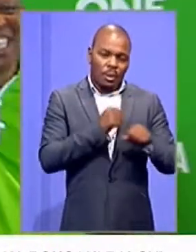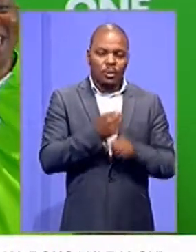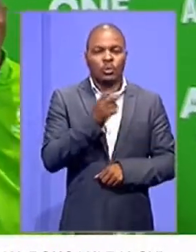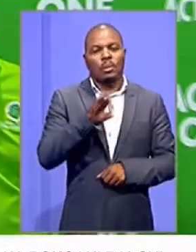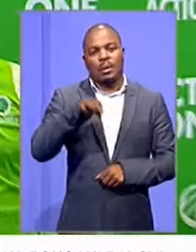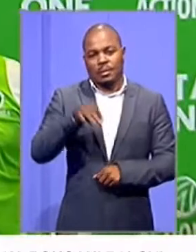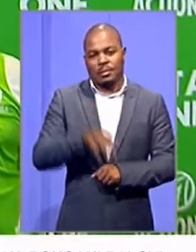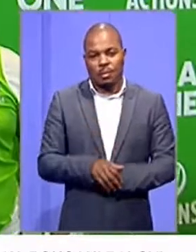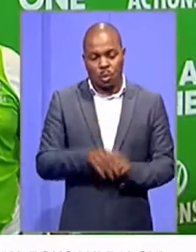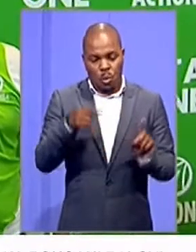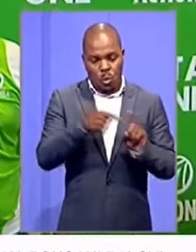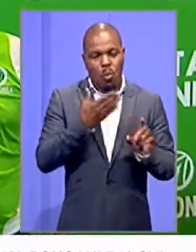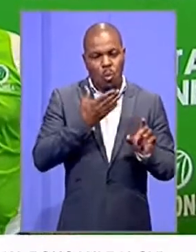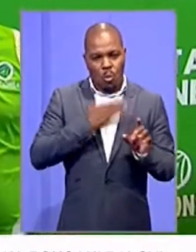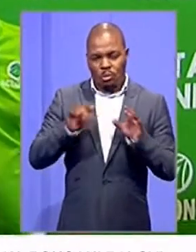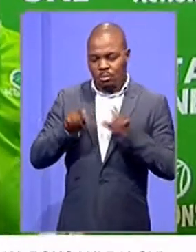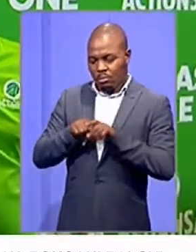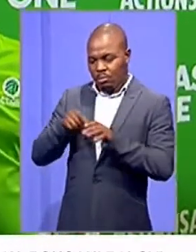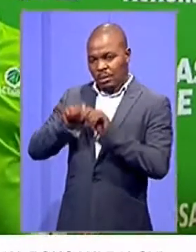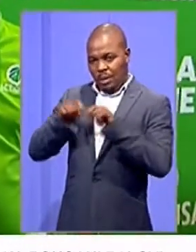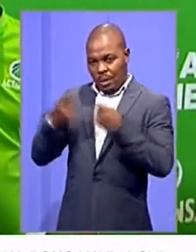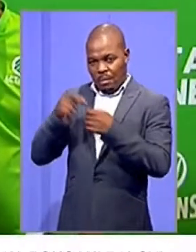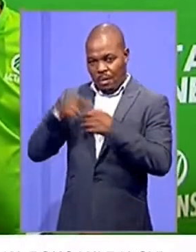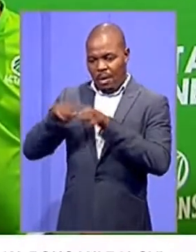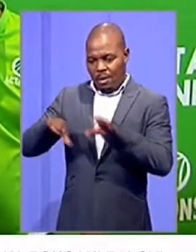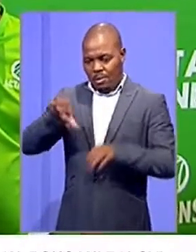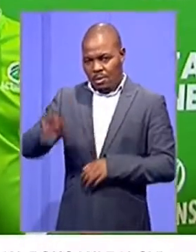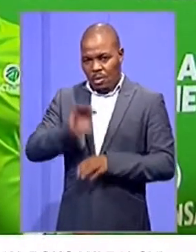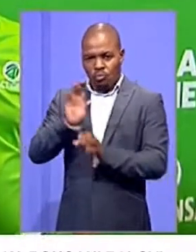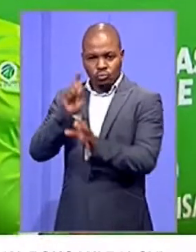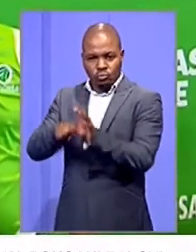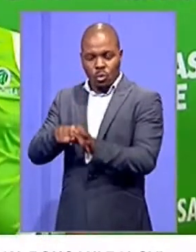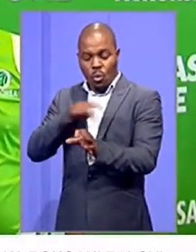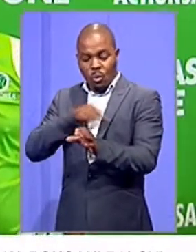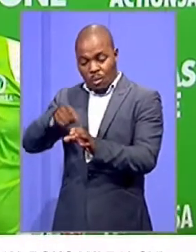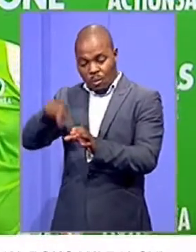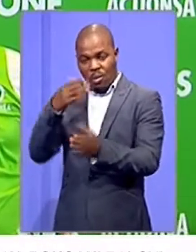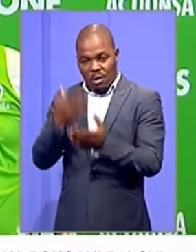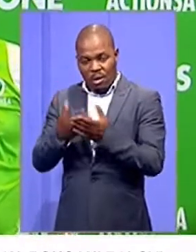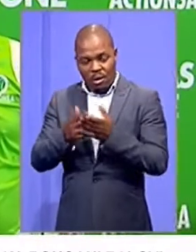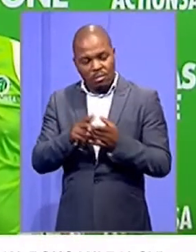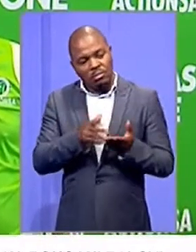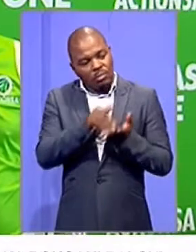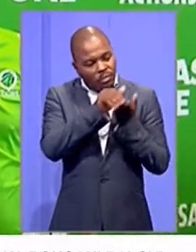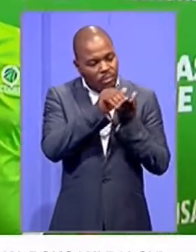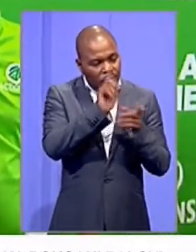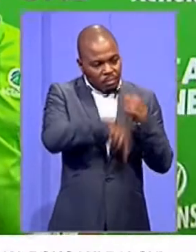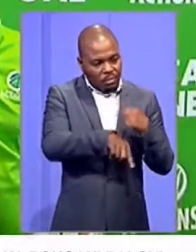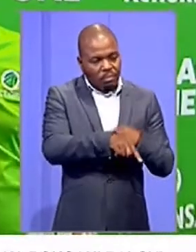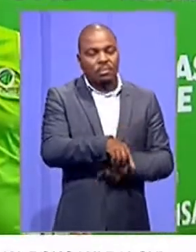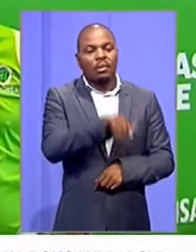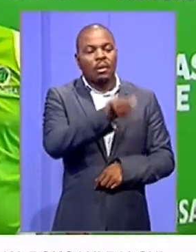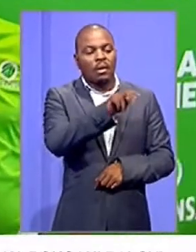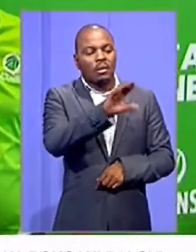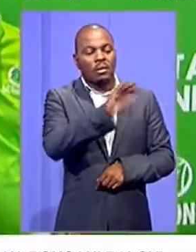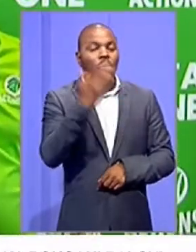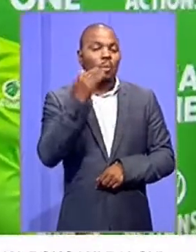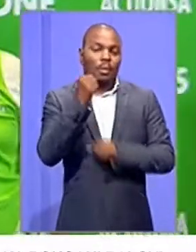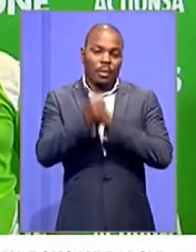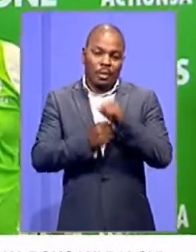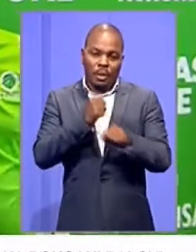a re o ikemiseditse go nna karolo ya setlhopha sa Action SA se se tshepang fa se tlile go sutisa mokgatlho yo o busang ka nako ya ditlhopho ka karetso